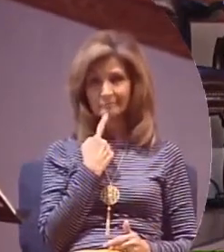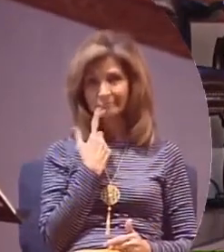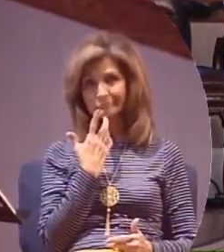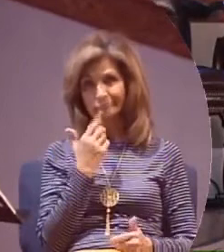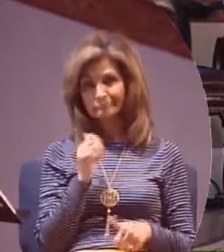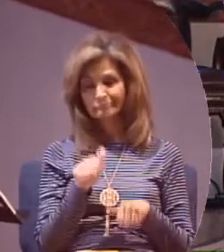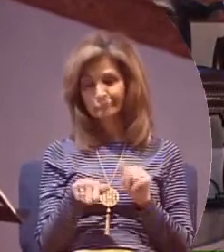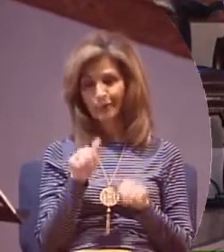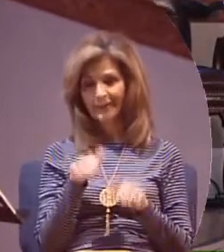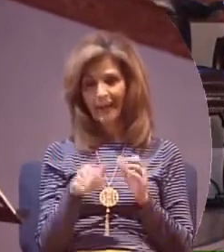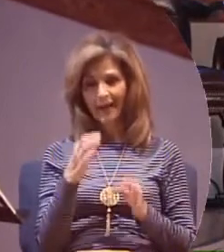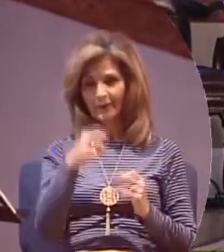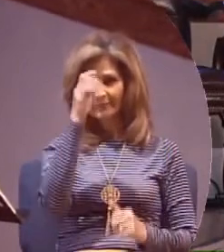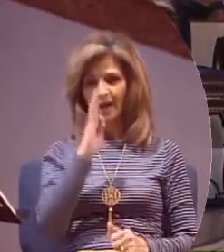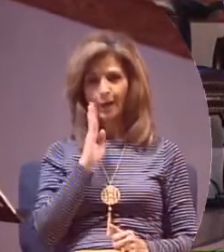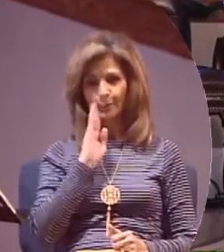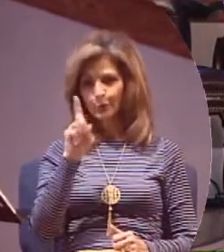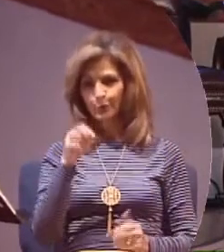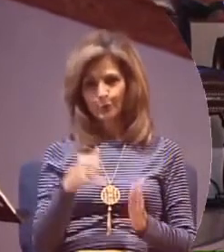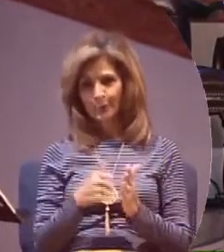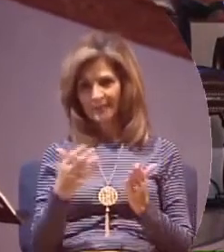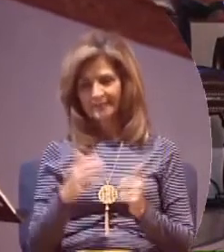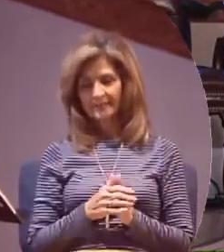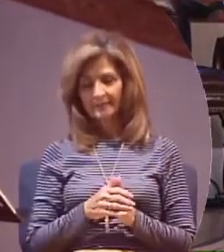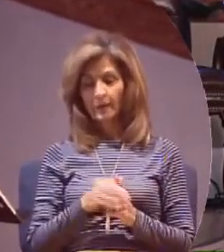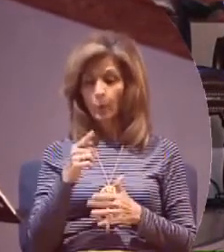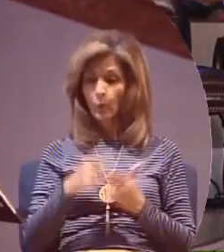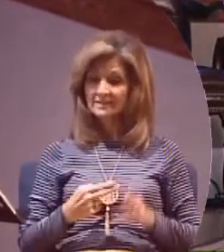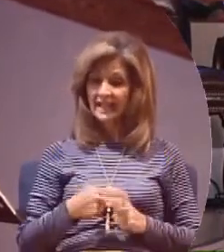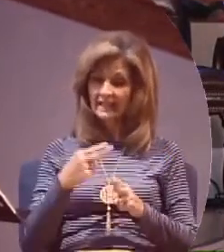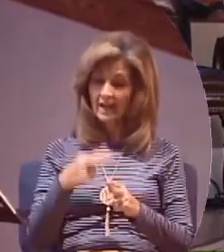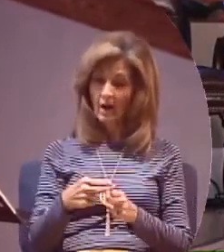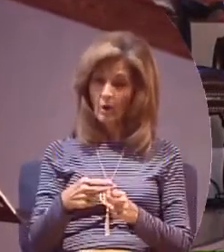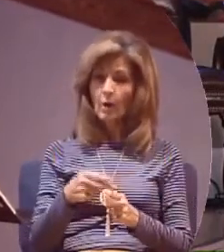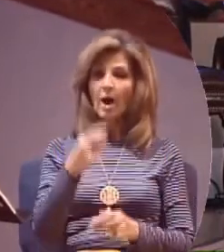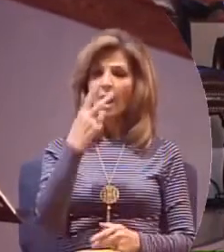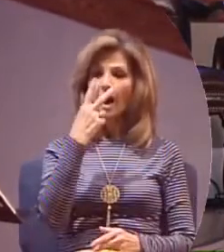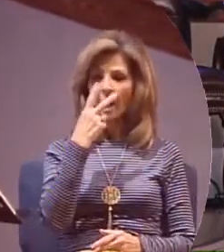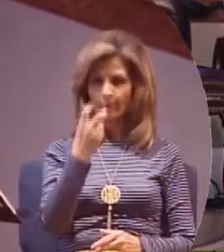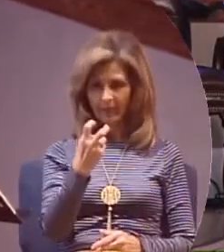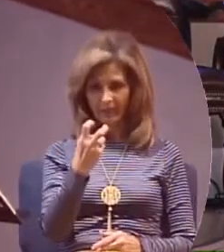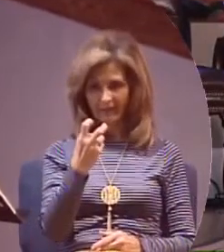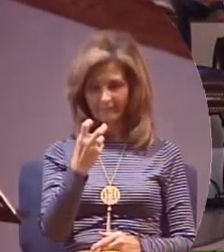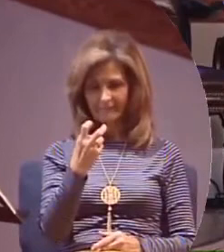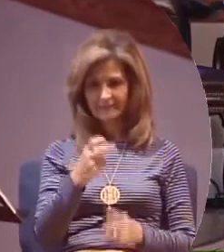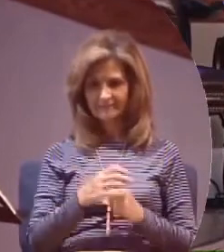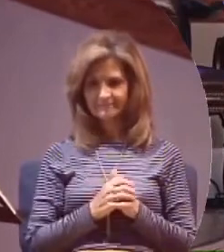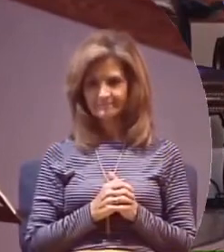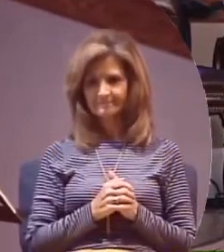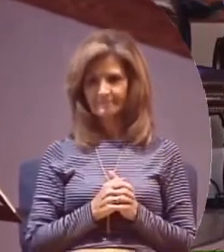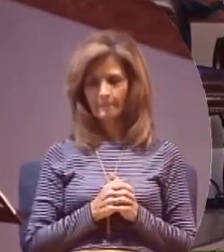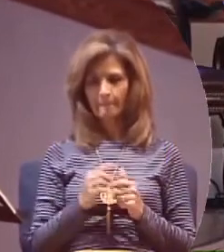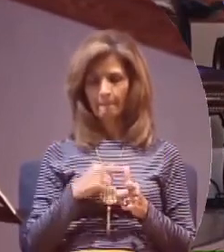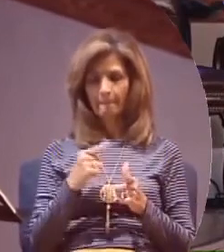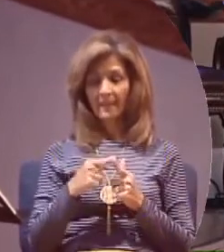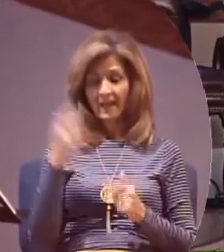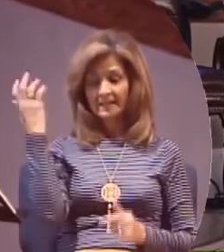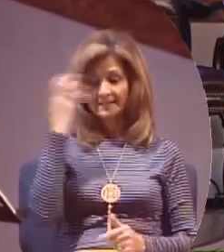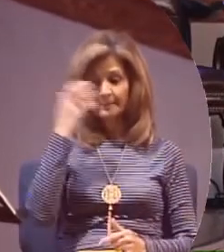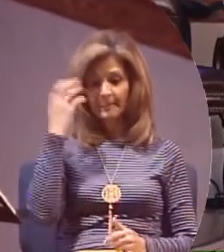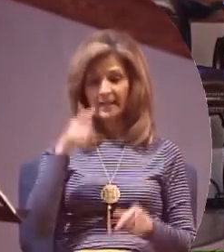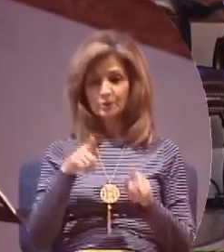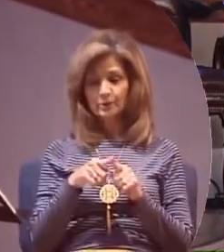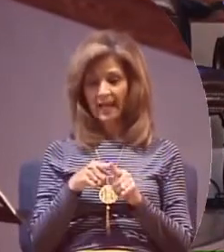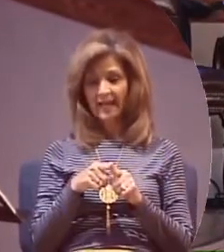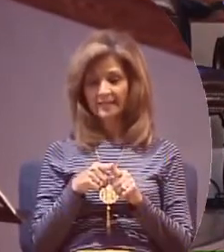doubt whether God will do it. You know what that's called? It's called unbelief. And it is amazing as you